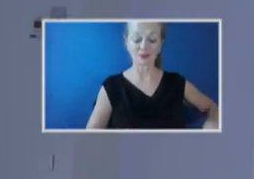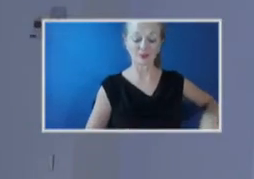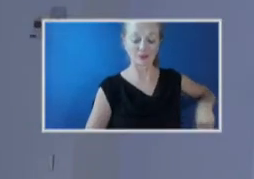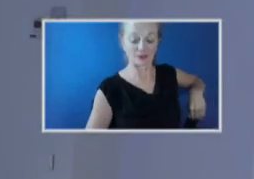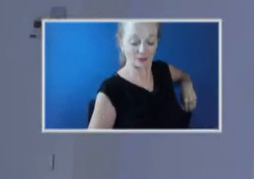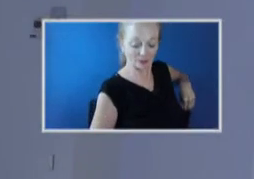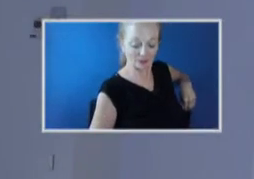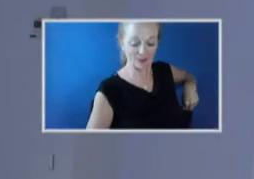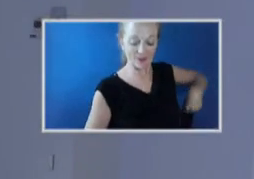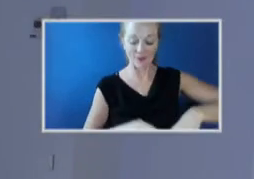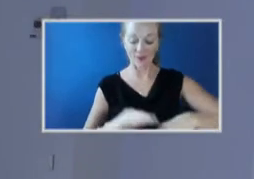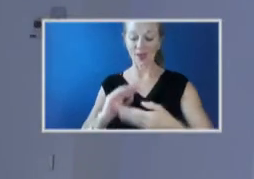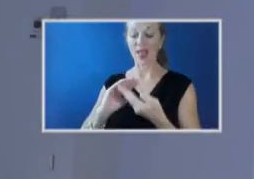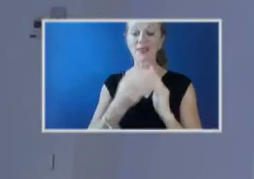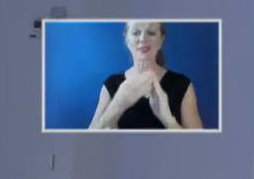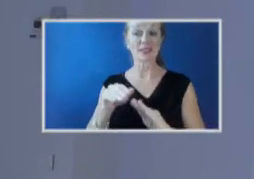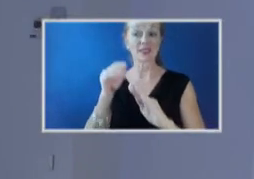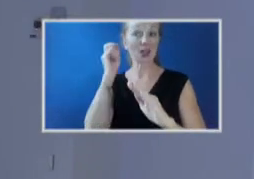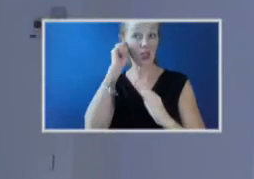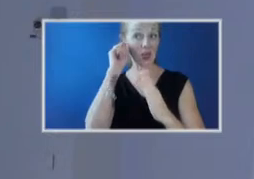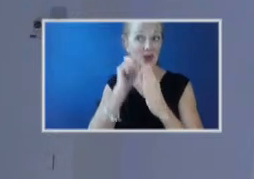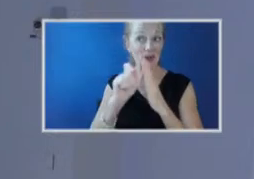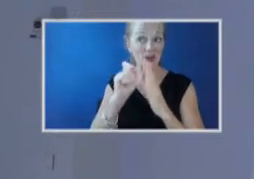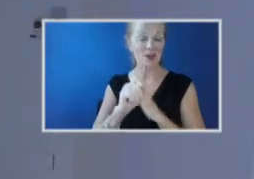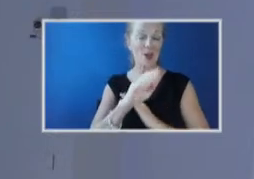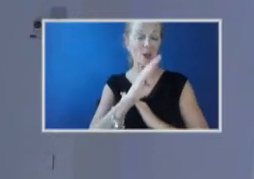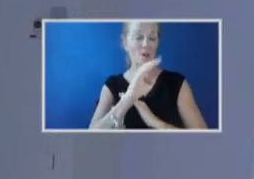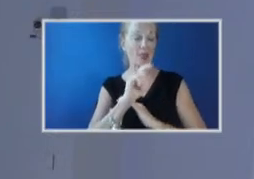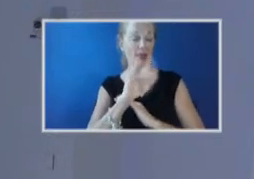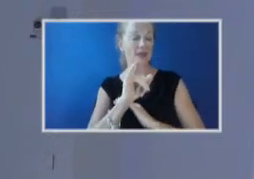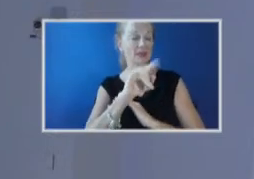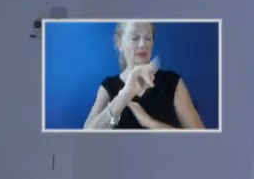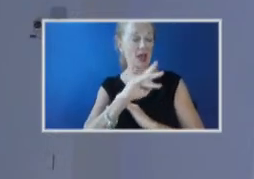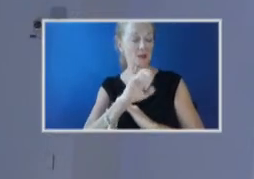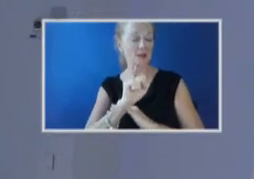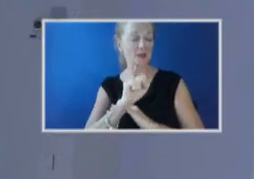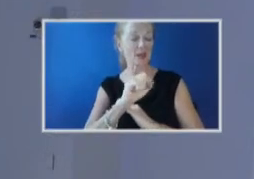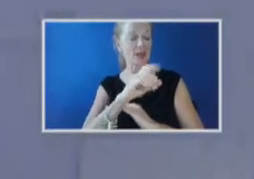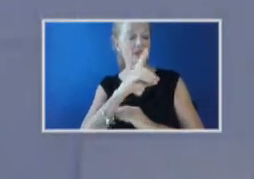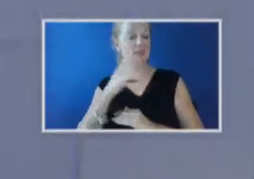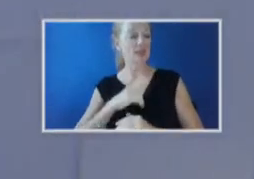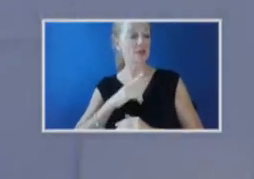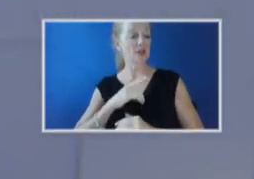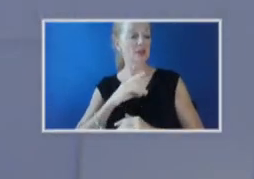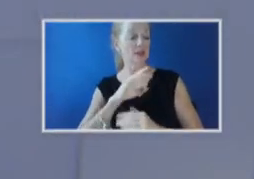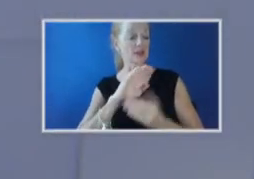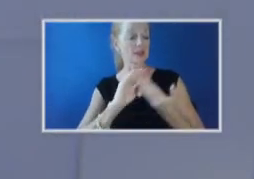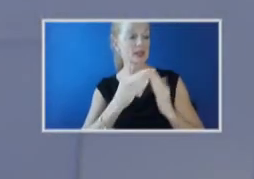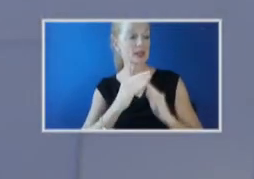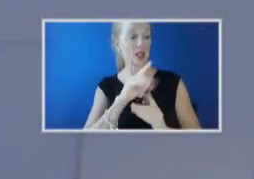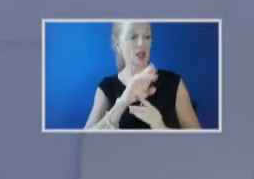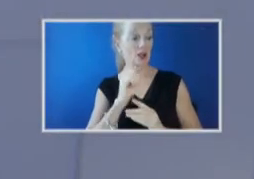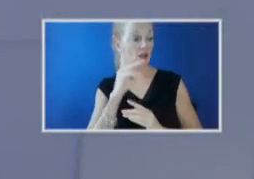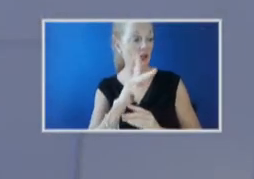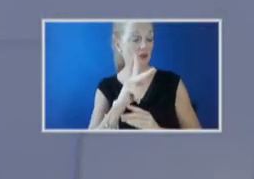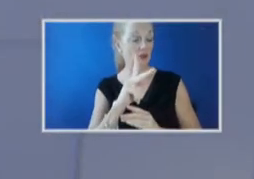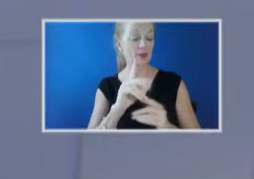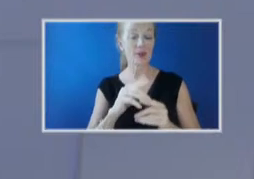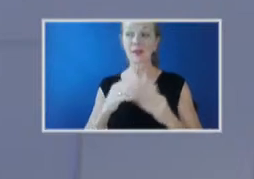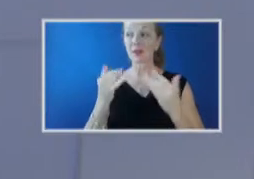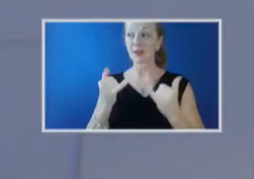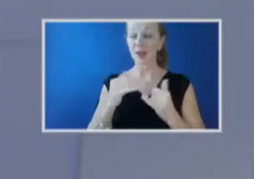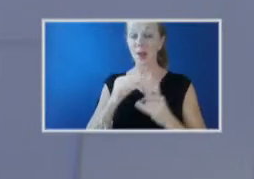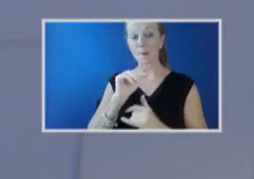And the City Clerk. Billy Tynes, Deputy City Clerk. And we have today, Mr. Baker has had his